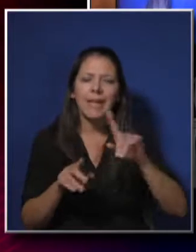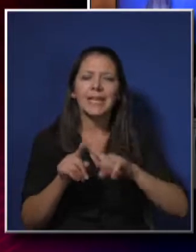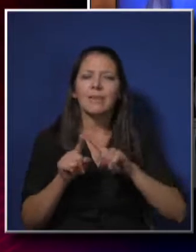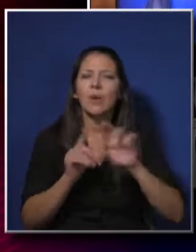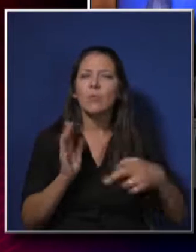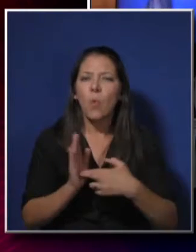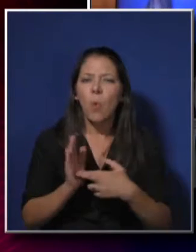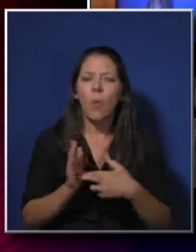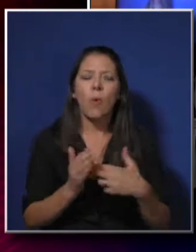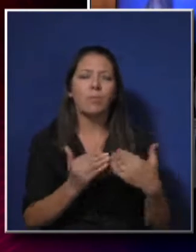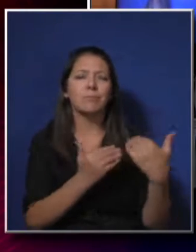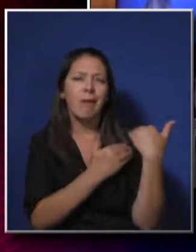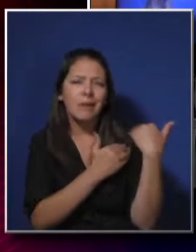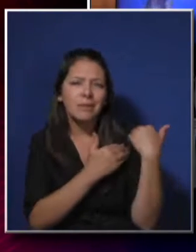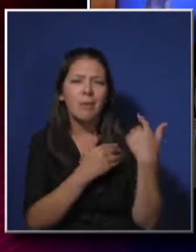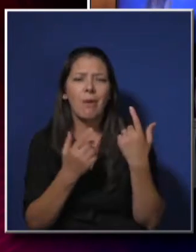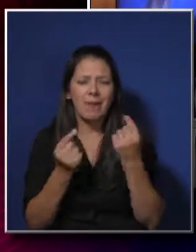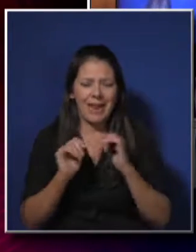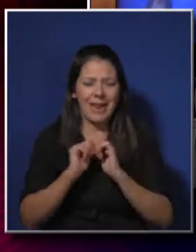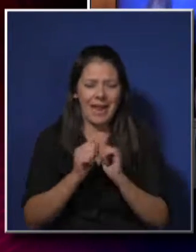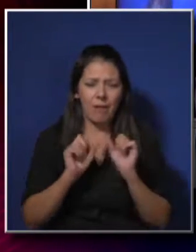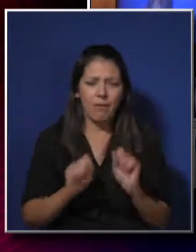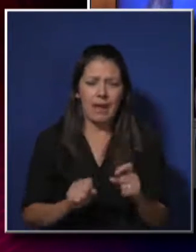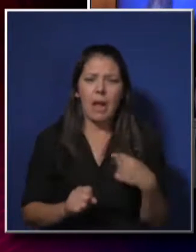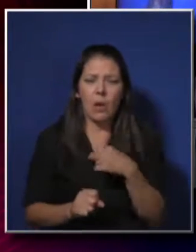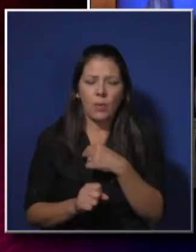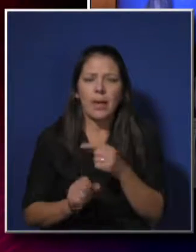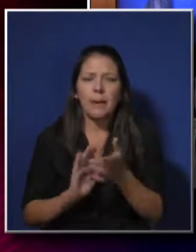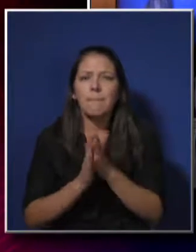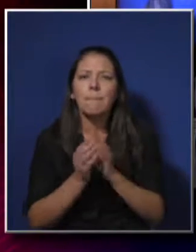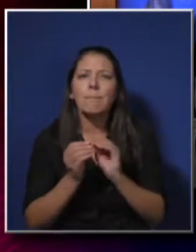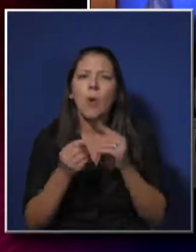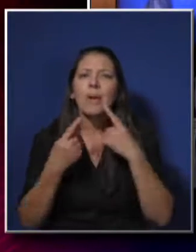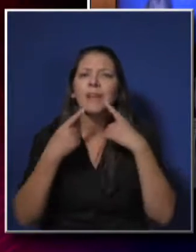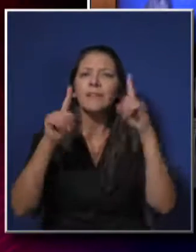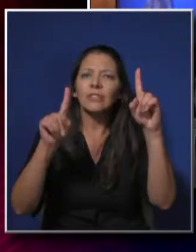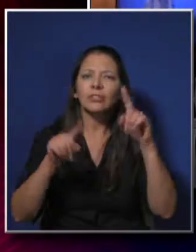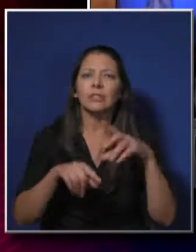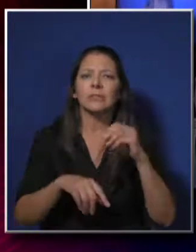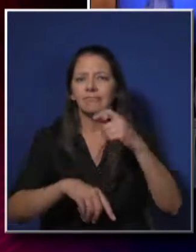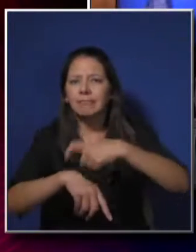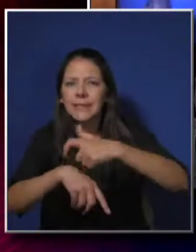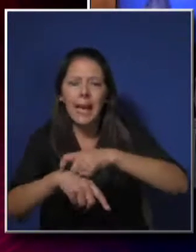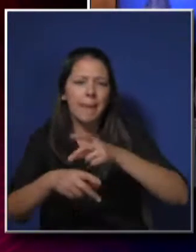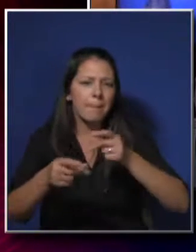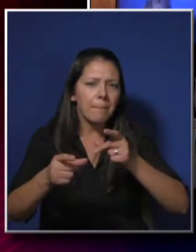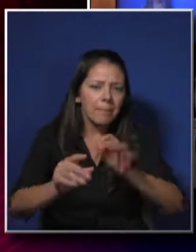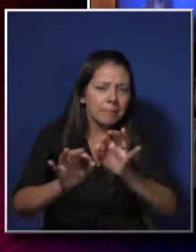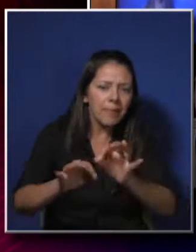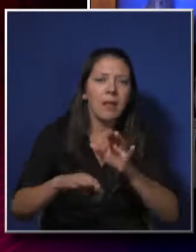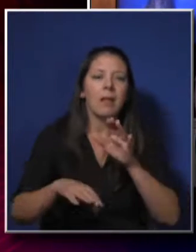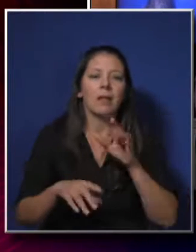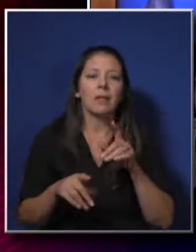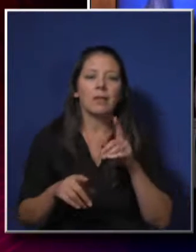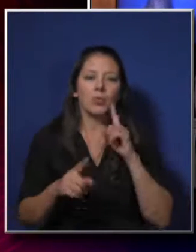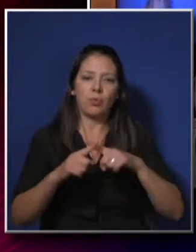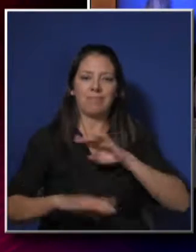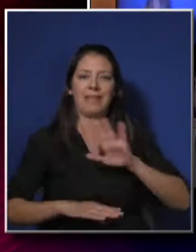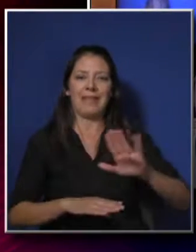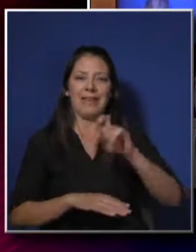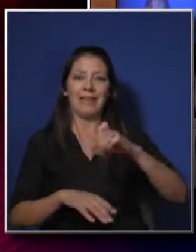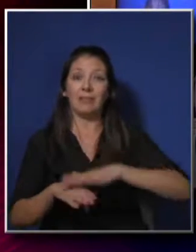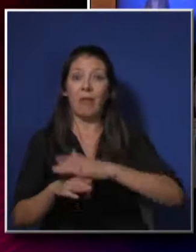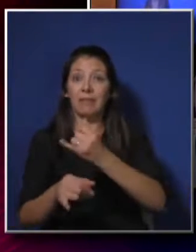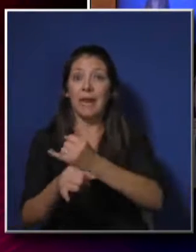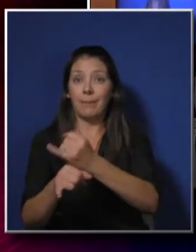to see if we can be more efficient and more effective with our staffing and needs that are on that campus.